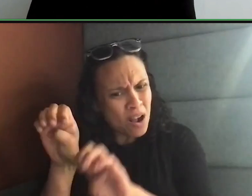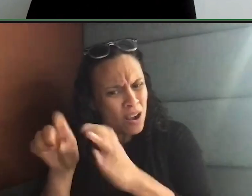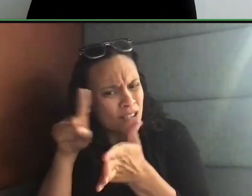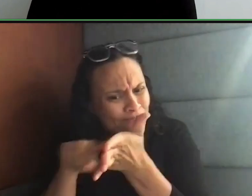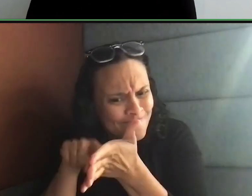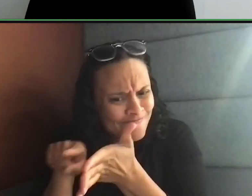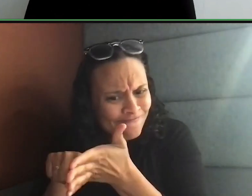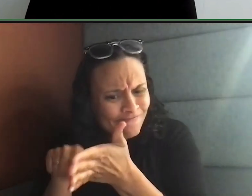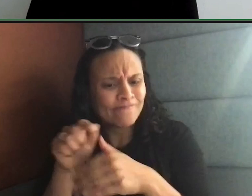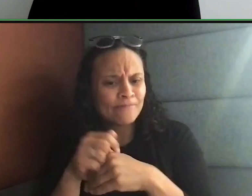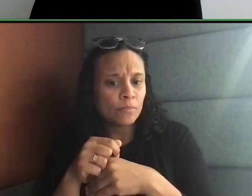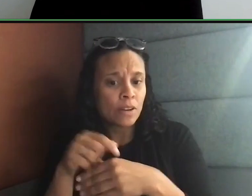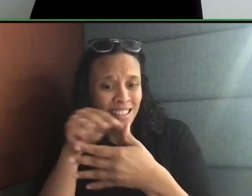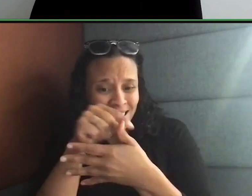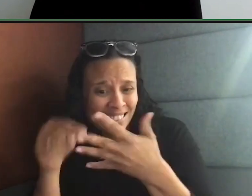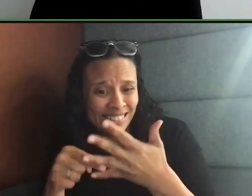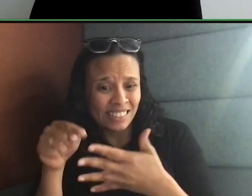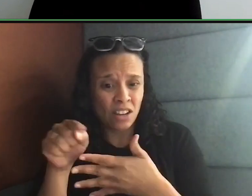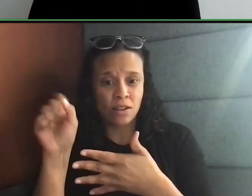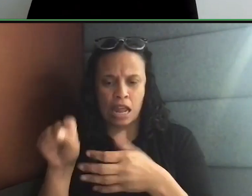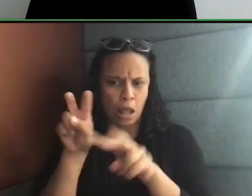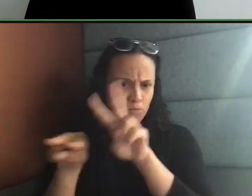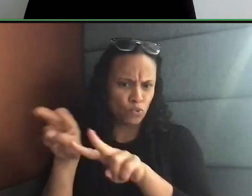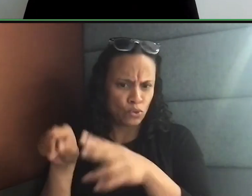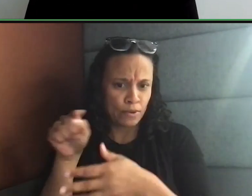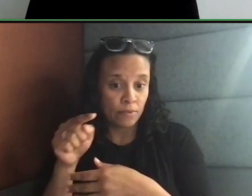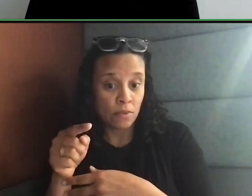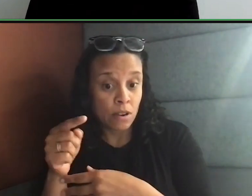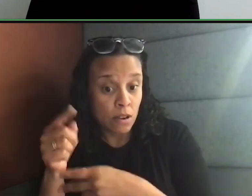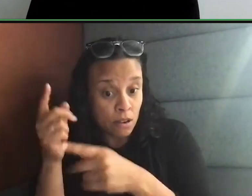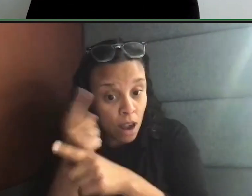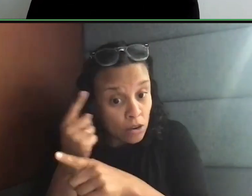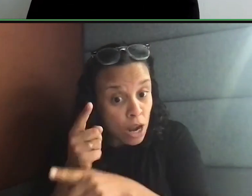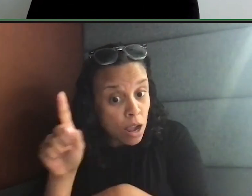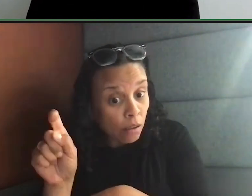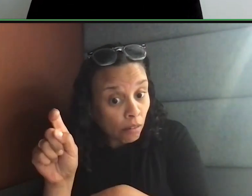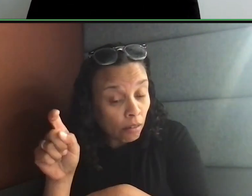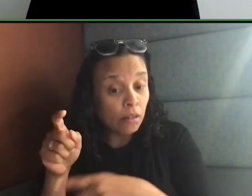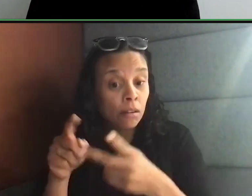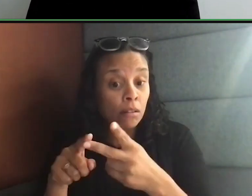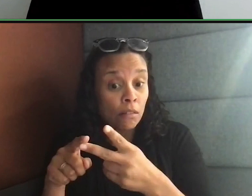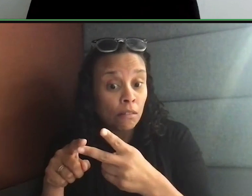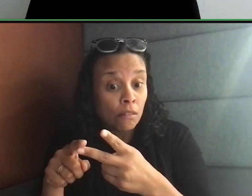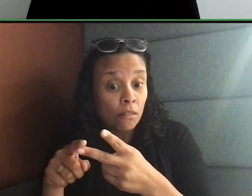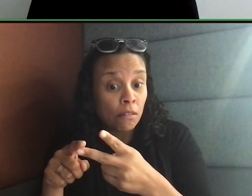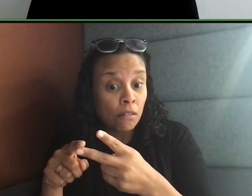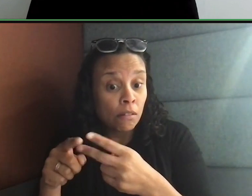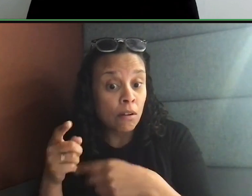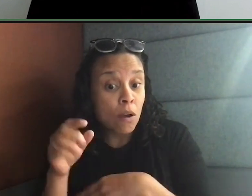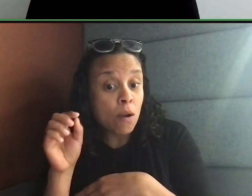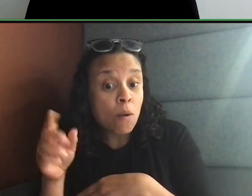observing. First one is accuracy. Are they writing what you're hearing? Check the accuracy